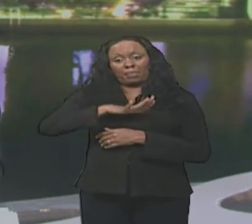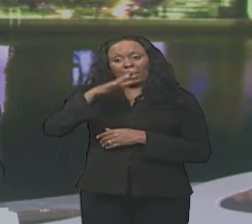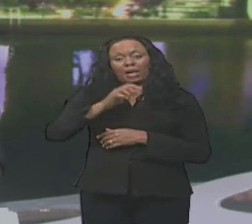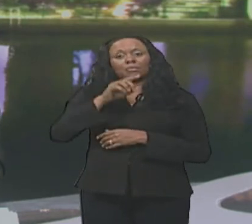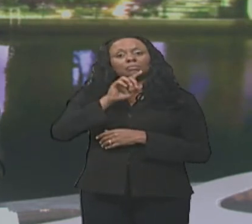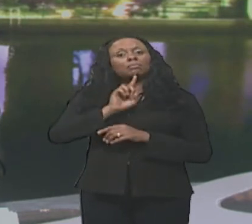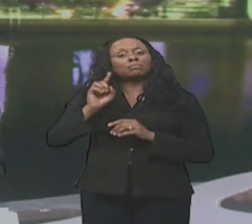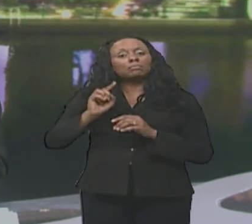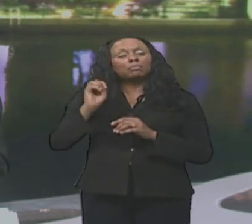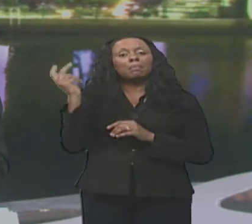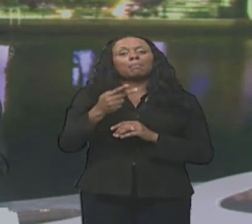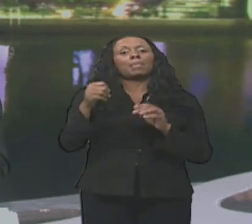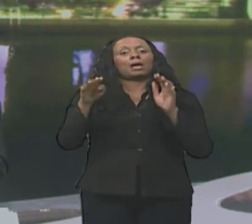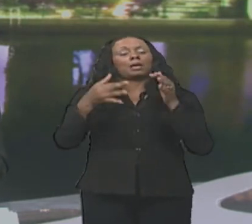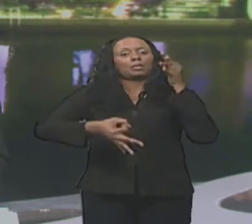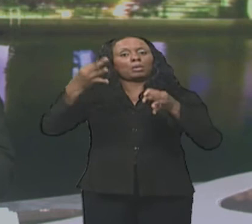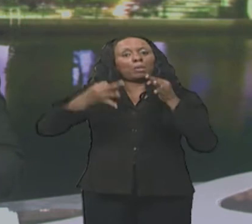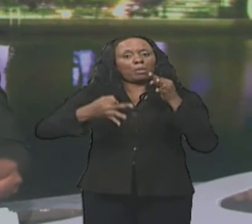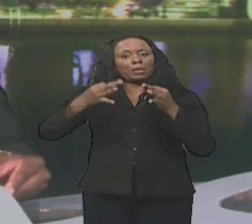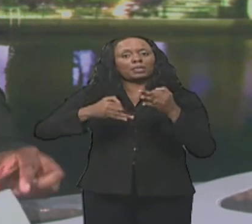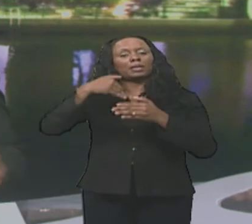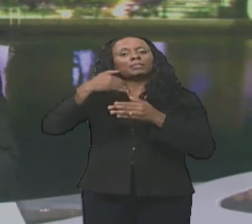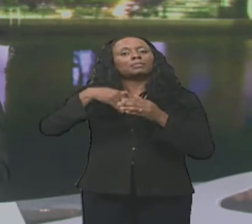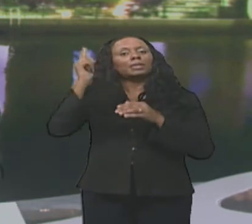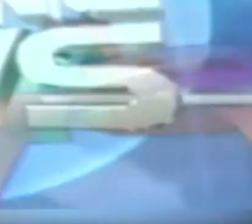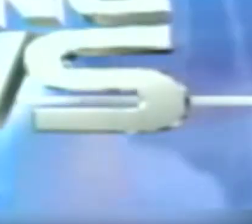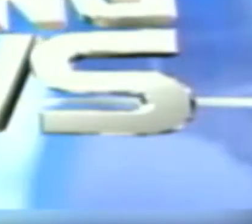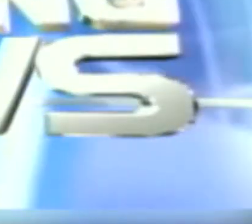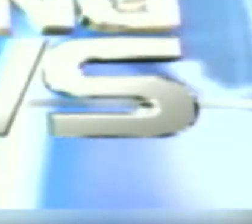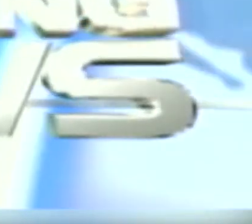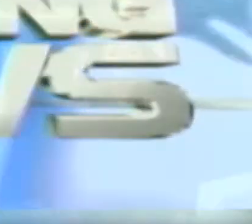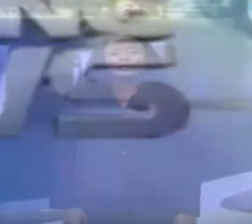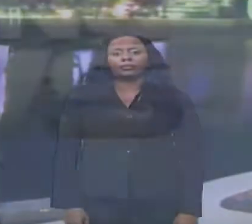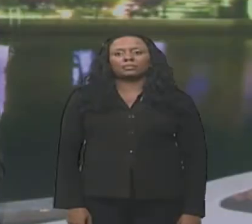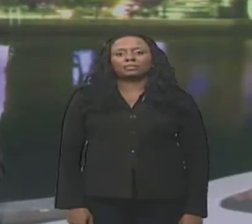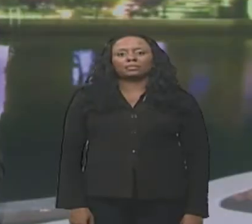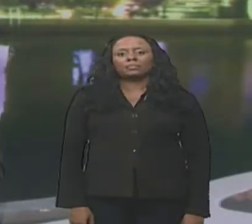May 2nd. All right, we'll take a short break here and come back with more news.